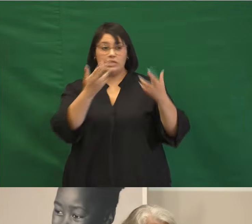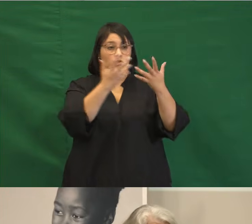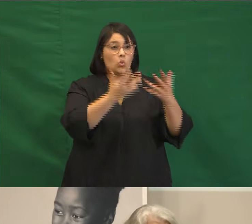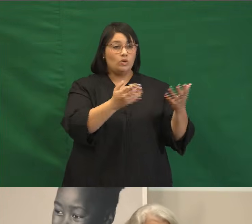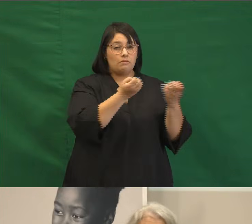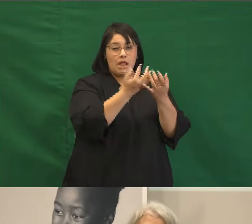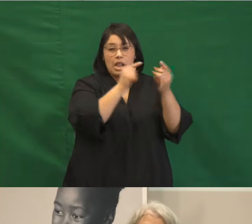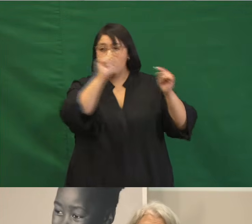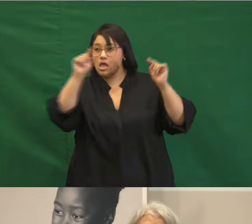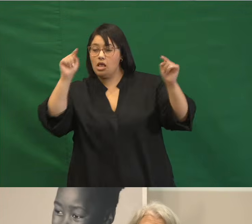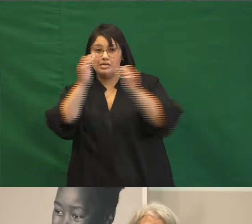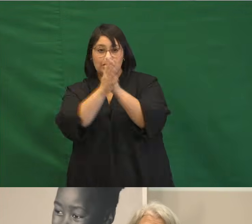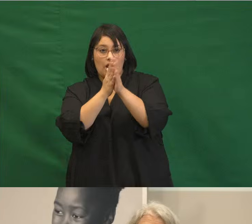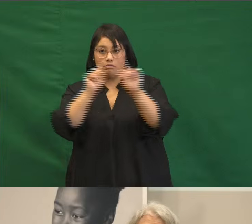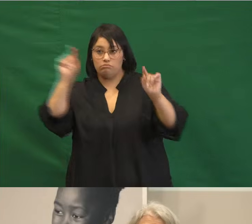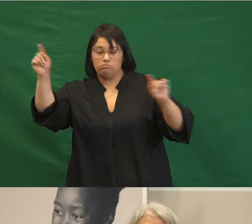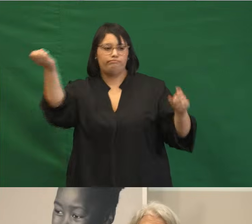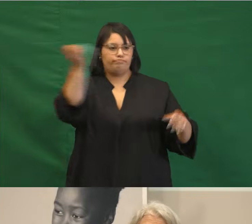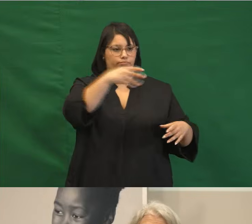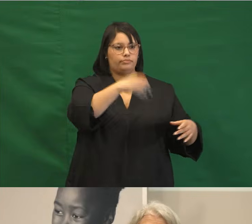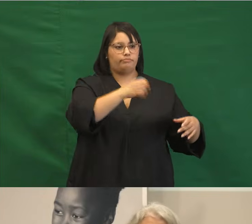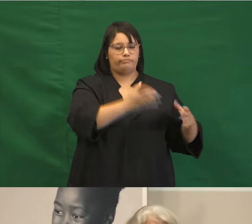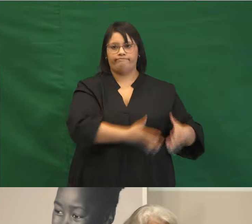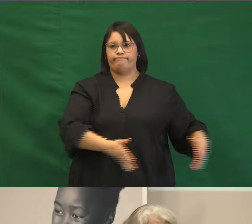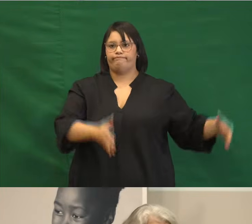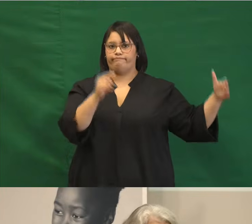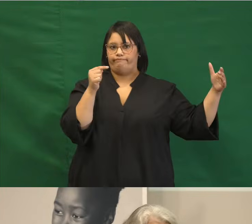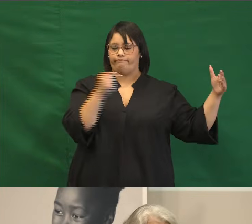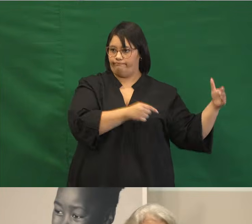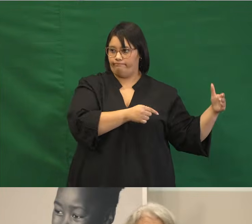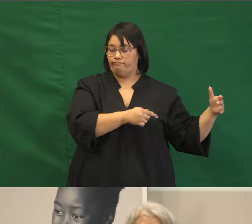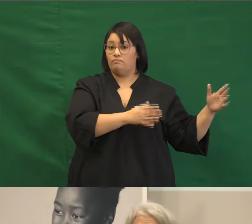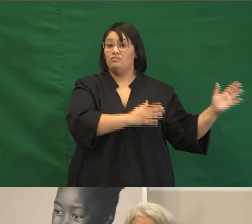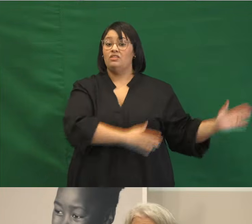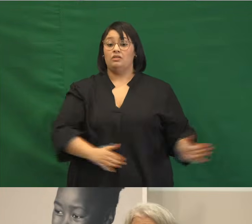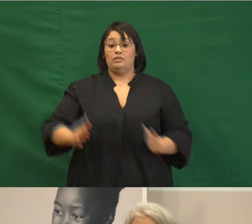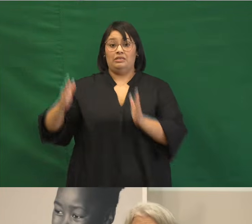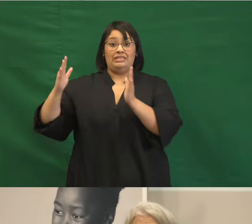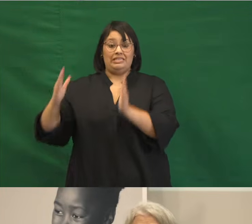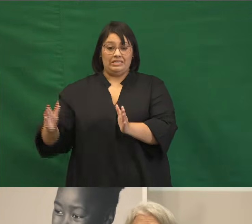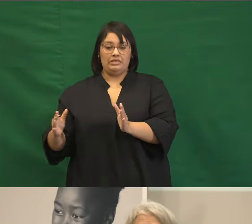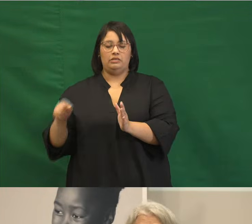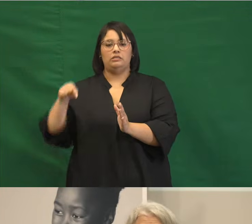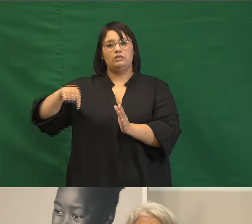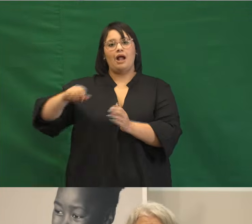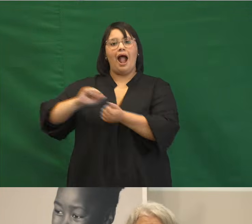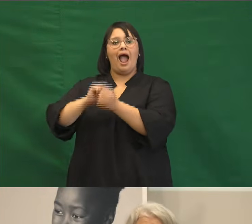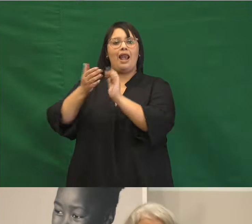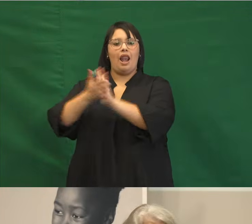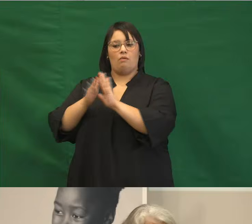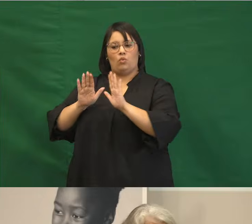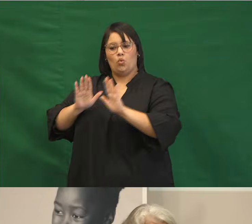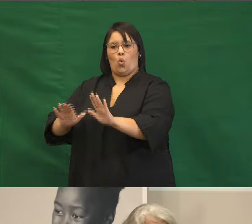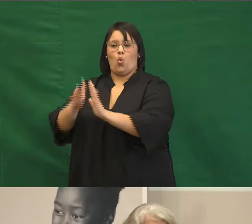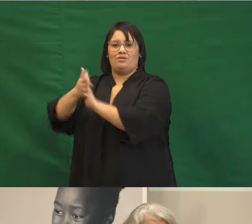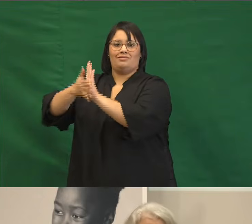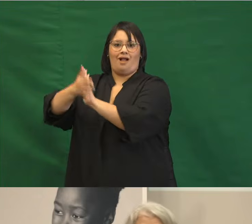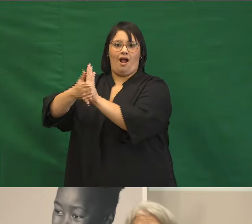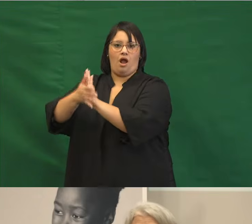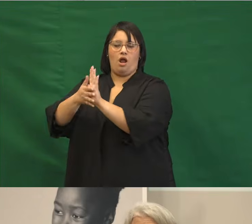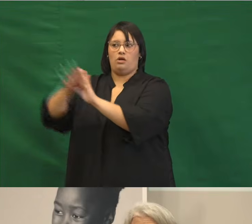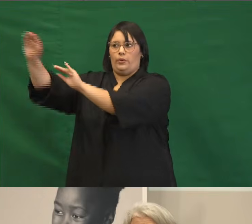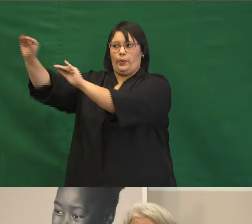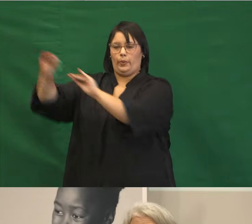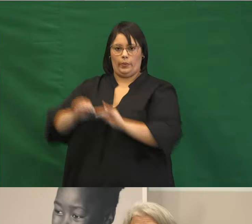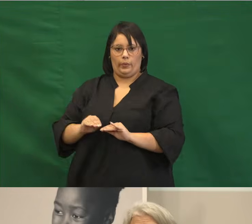resources. It has also involved migrating all the hand lab South African signs